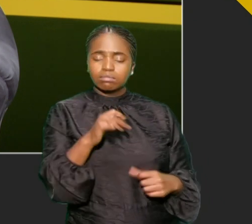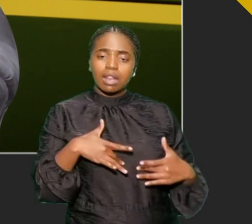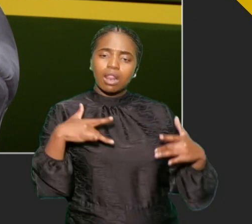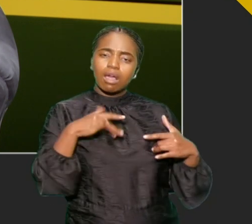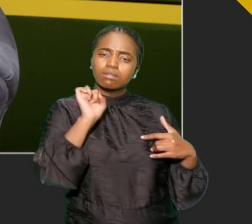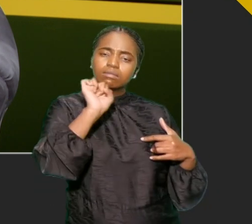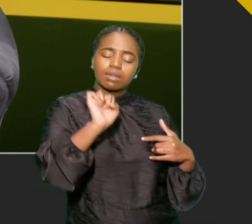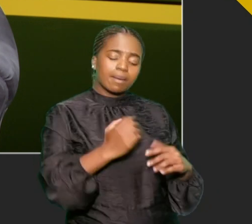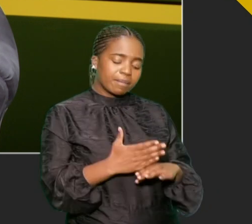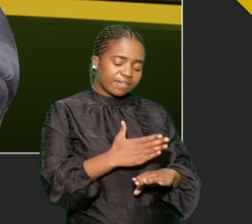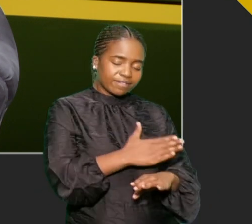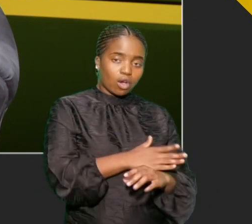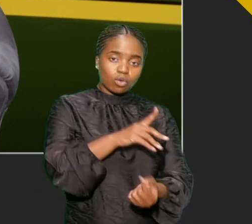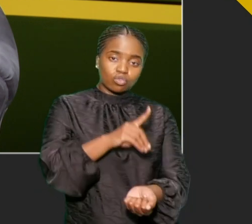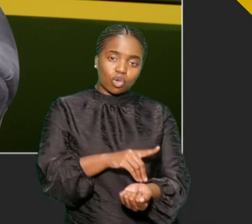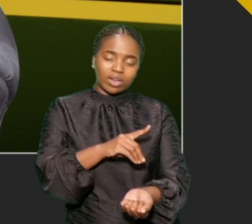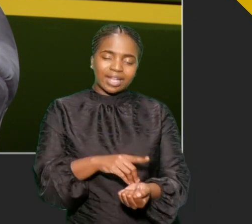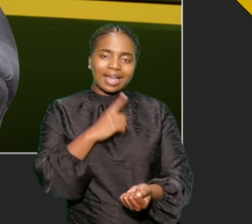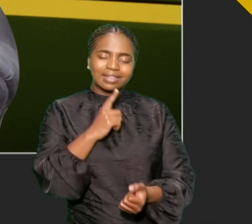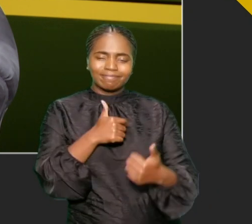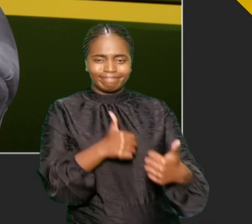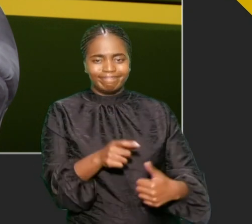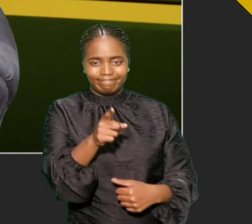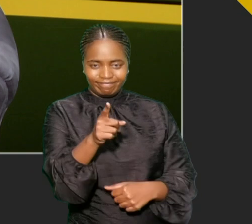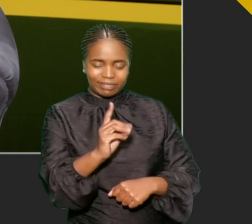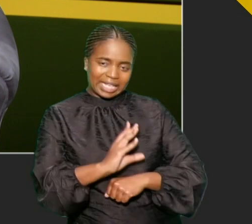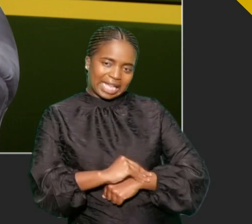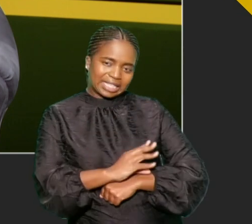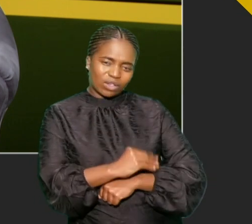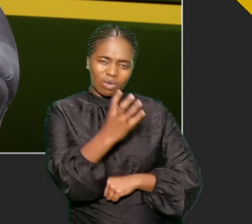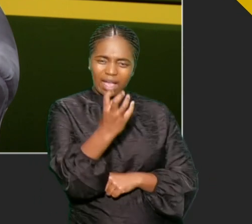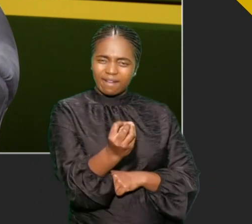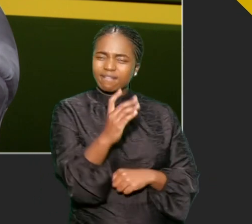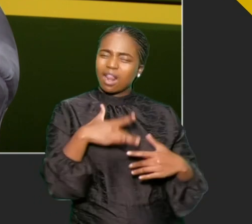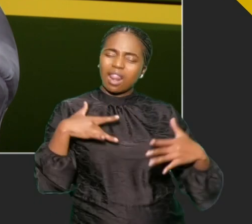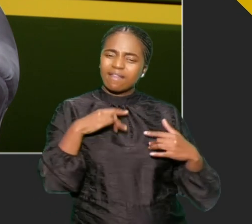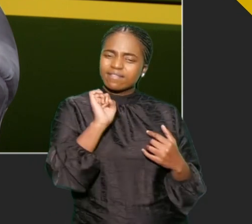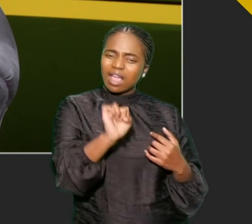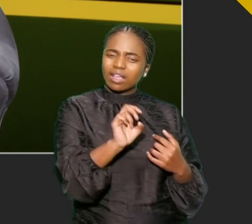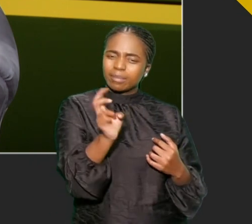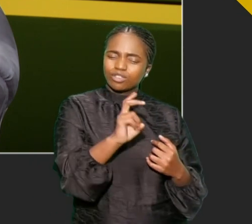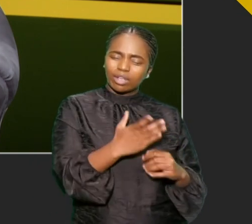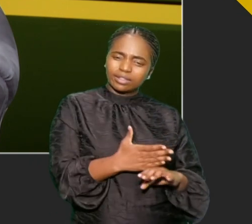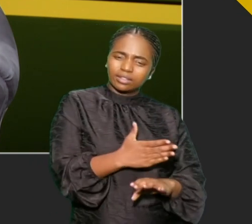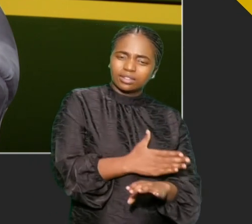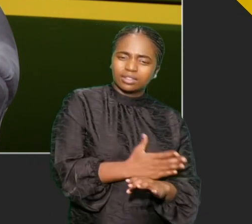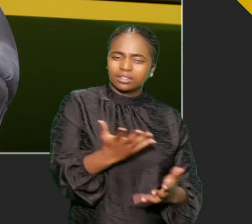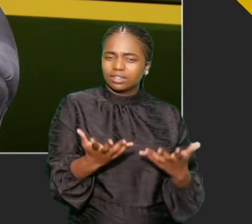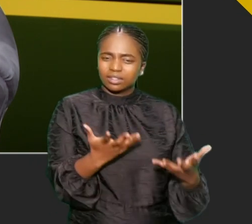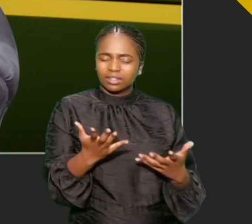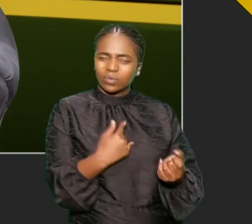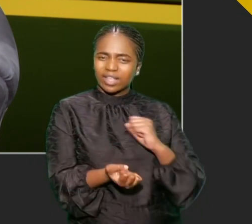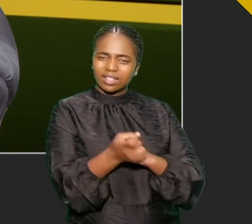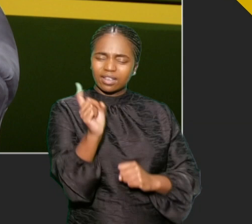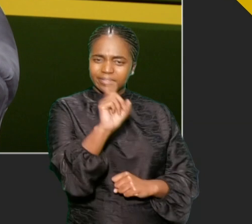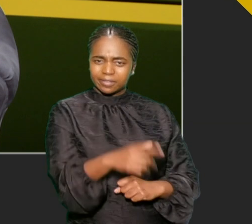Khasi. Before the day udokotela ahlala phansi athi Khasi, here is the situation. Tell us about your life. What was going on? Where were you in life?